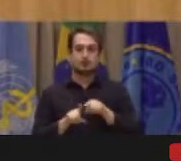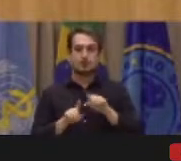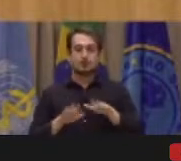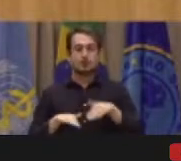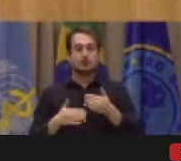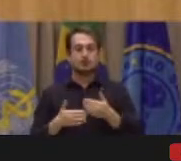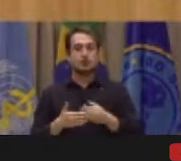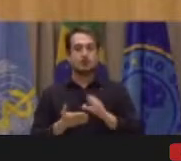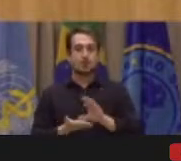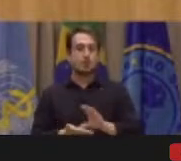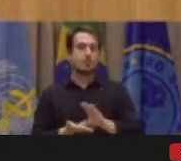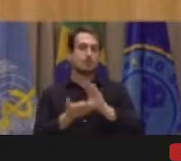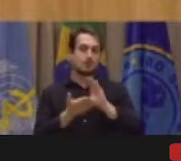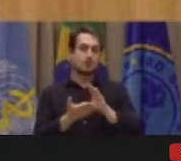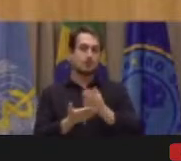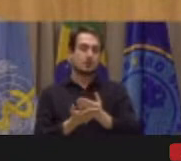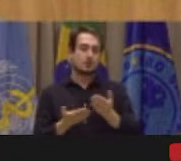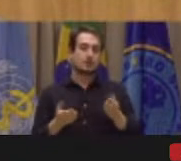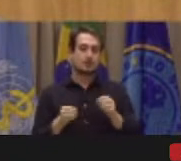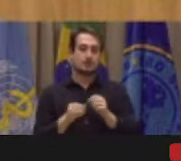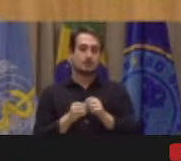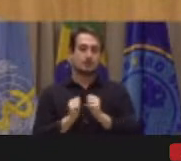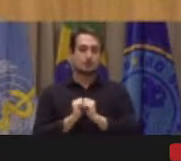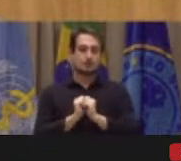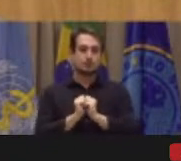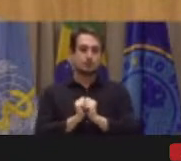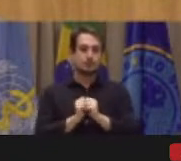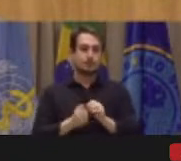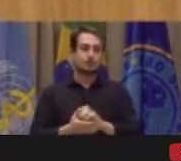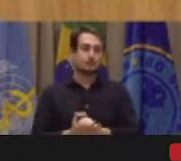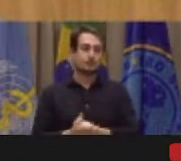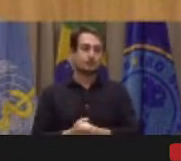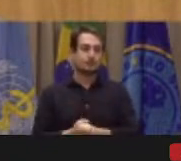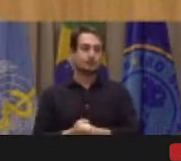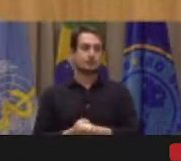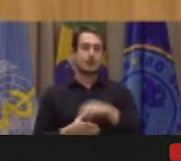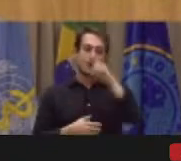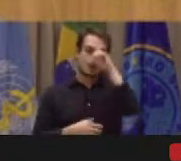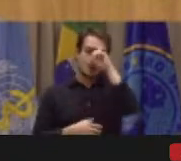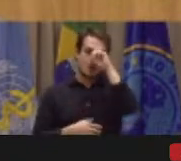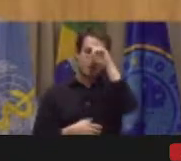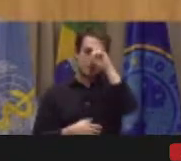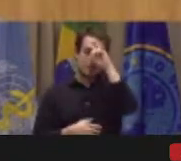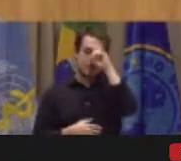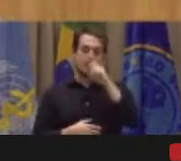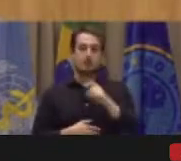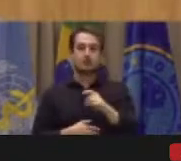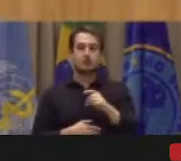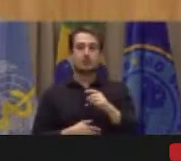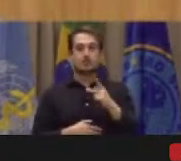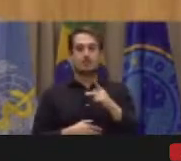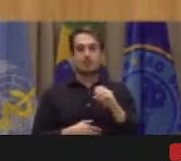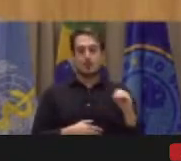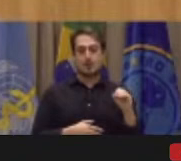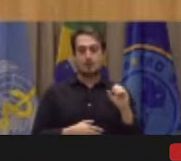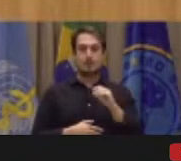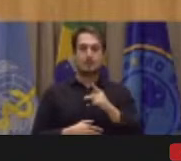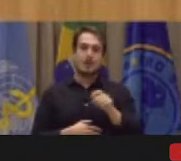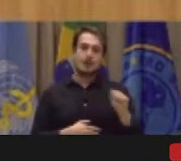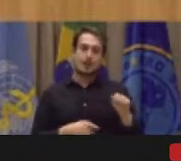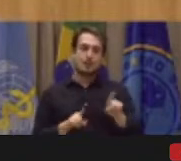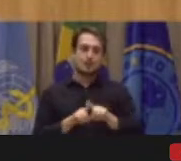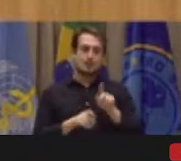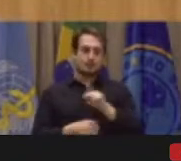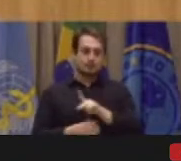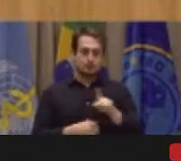who constituted it as a committee that they are part of. And the hospital, the clinics in Porto